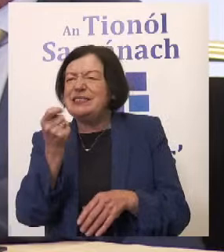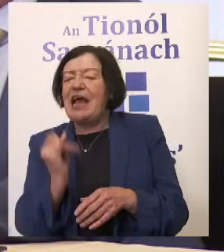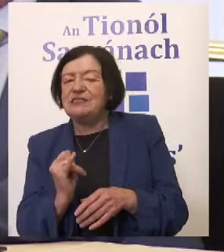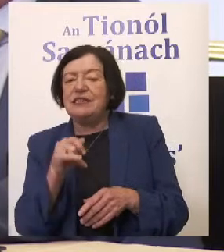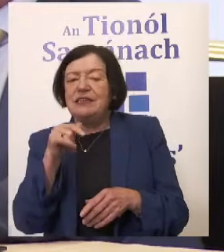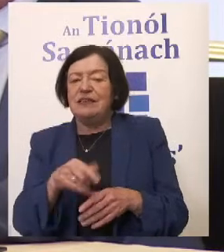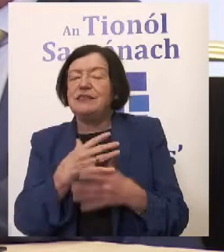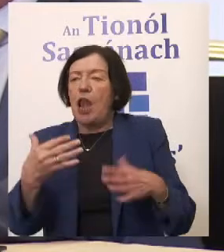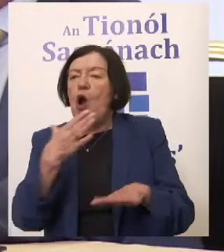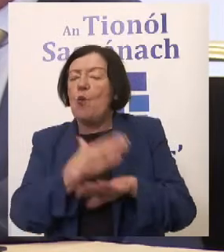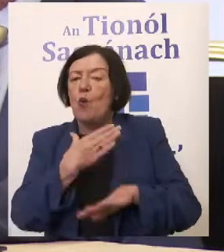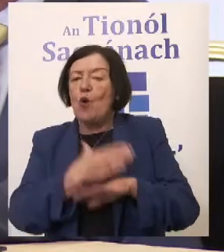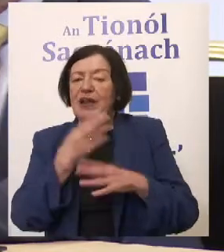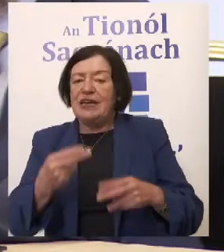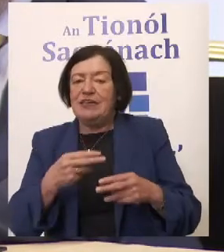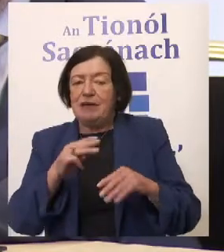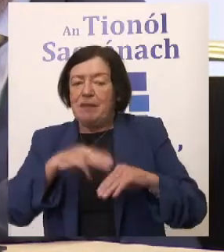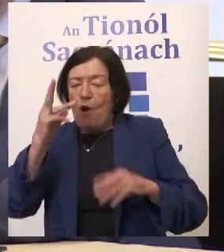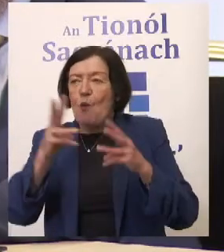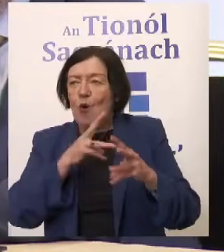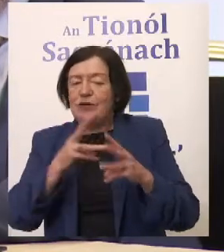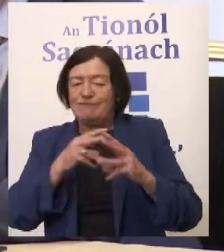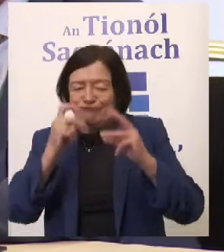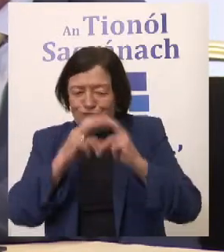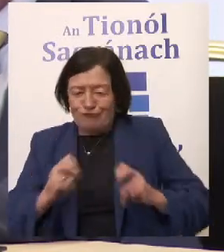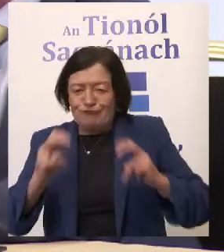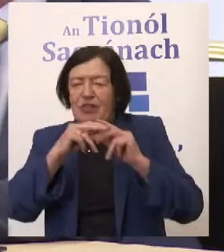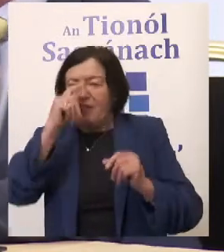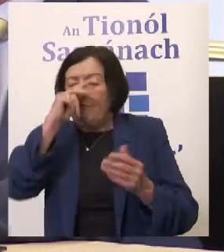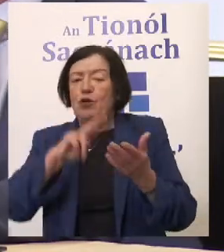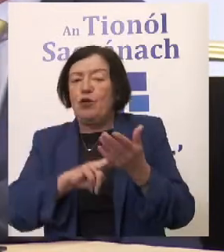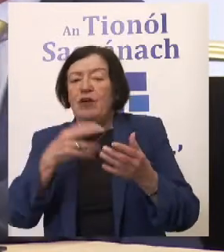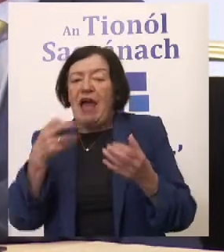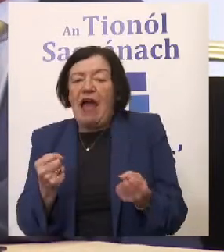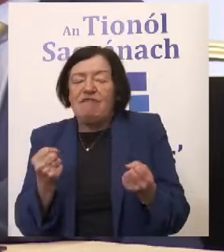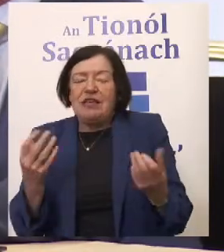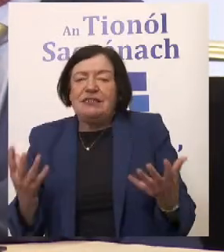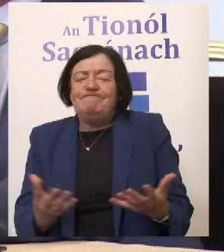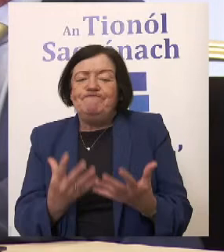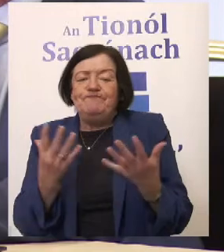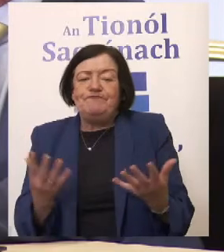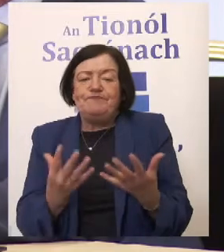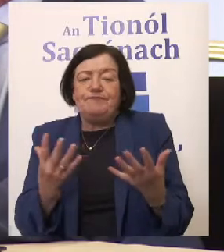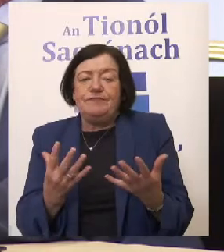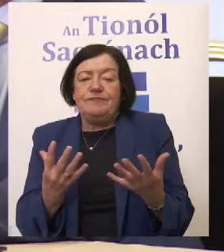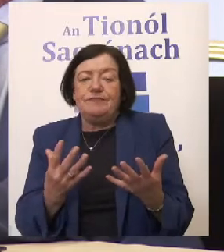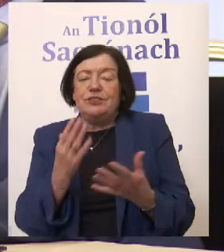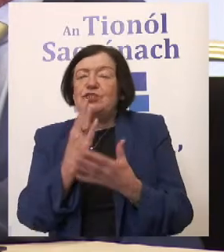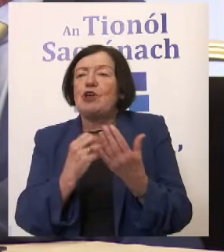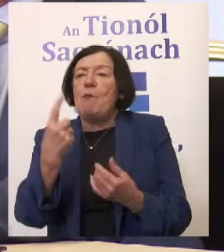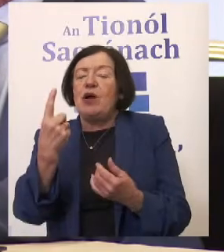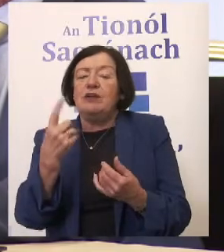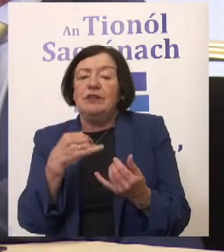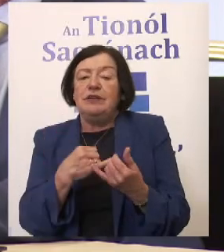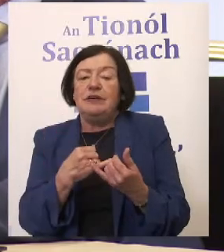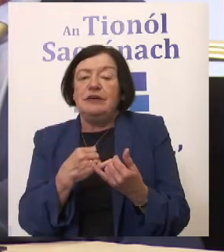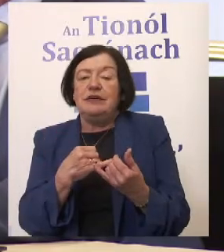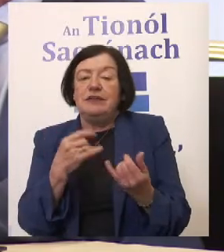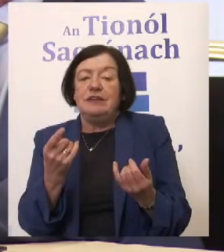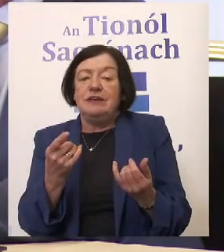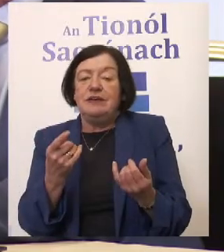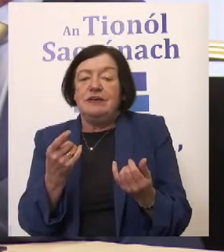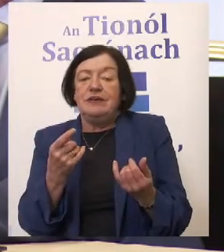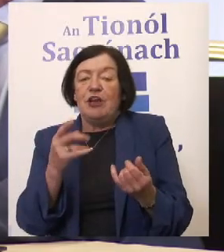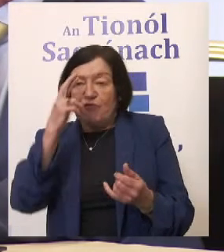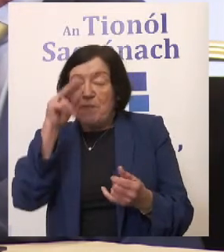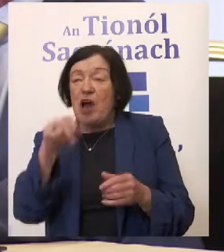work that is there that needs to get done. I think it would be useful to have that kind of a somebody who could remind the system